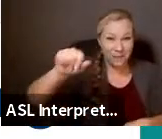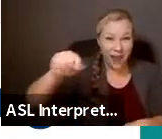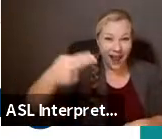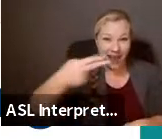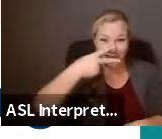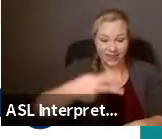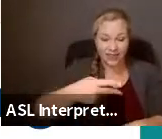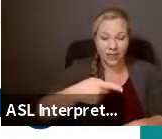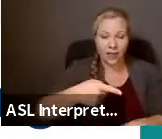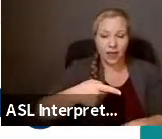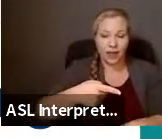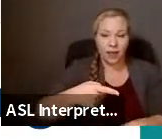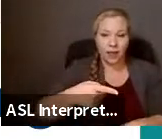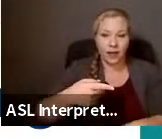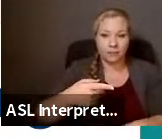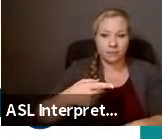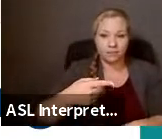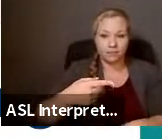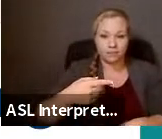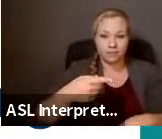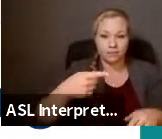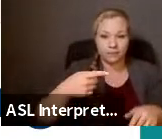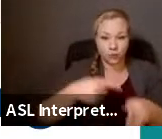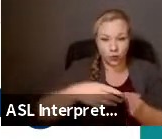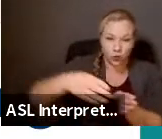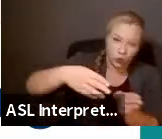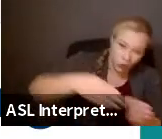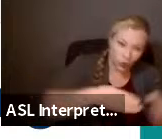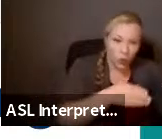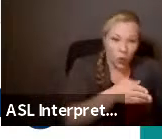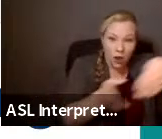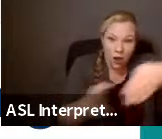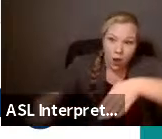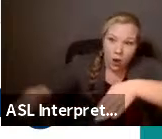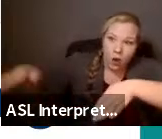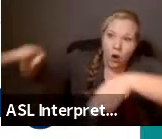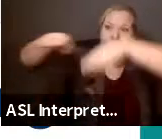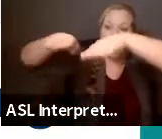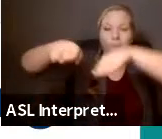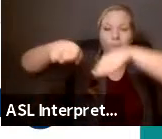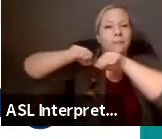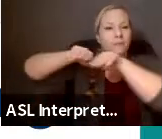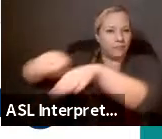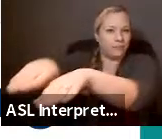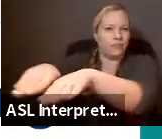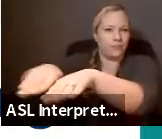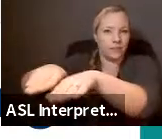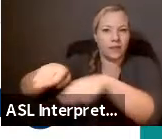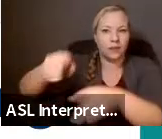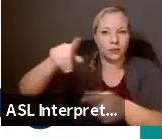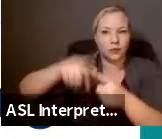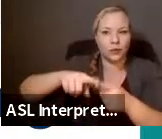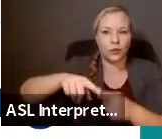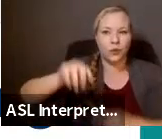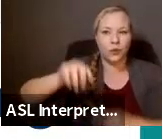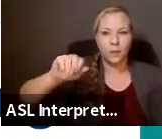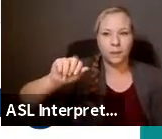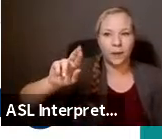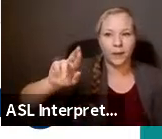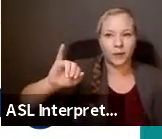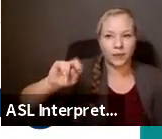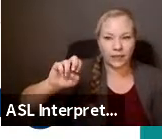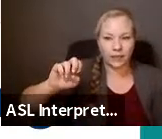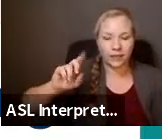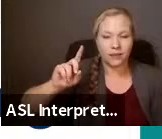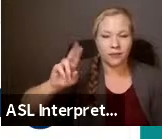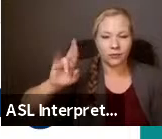path as we meet Marine Drive and that intersection there has yet to be determined. All we know is